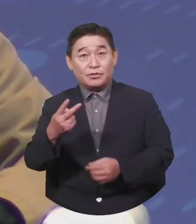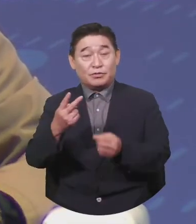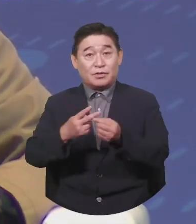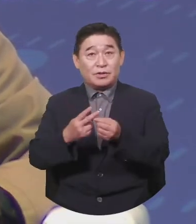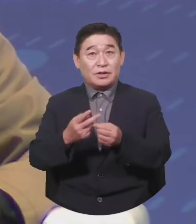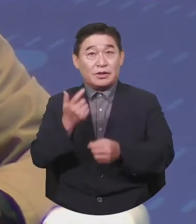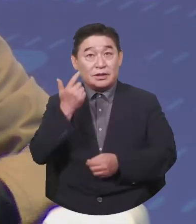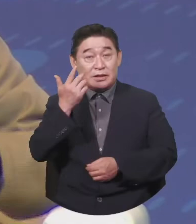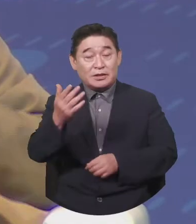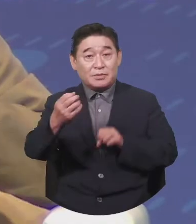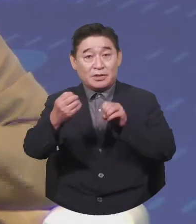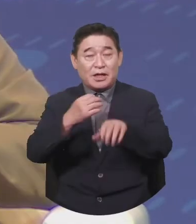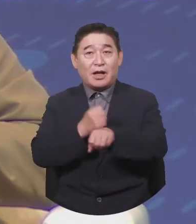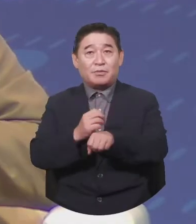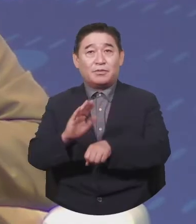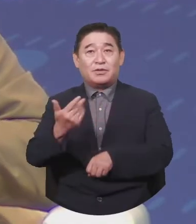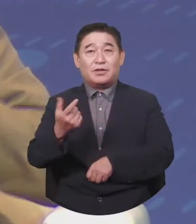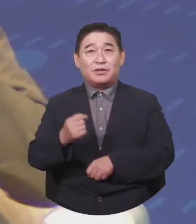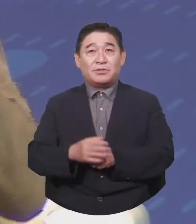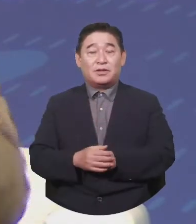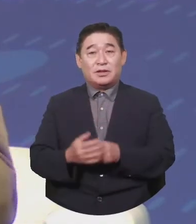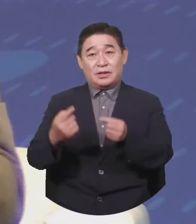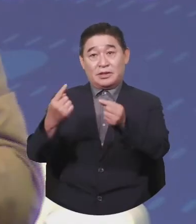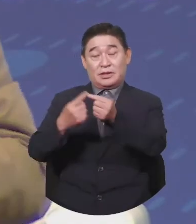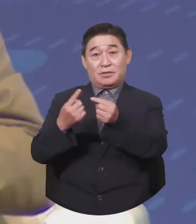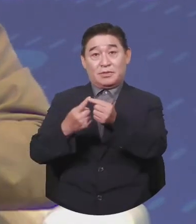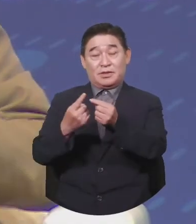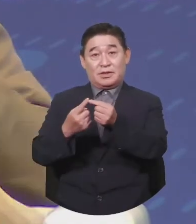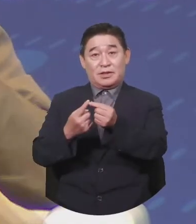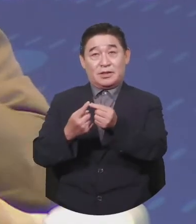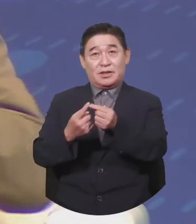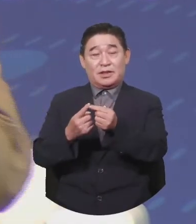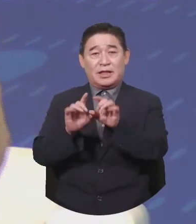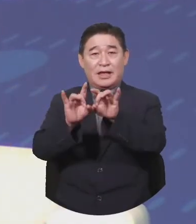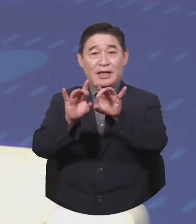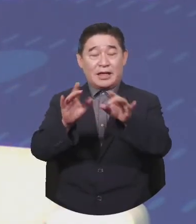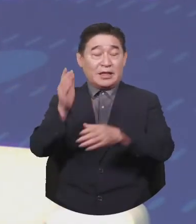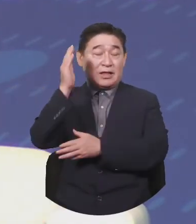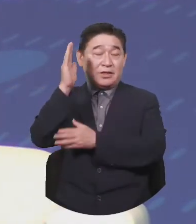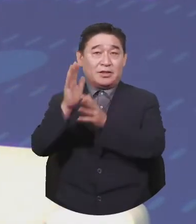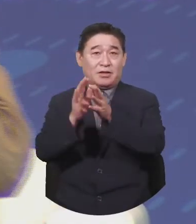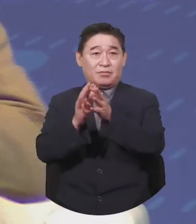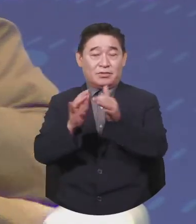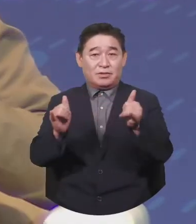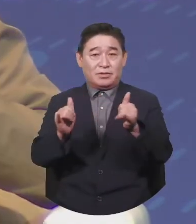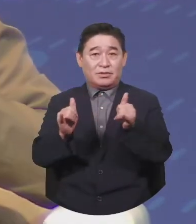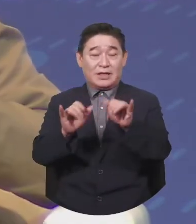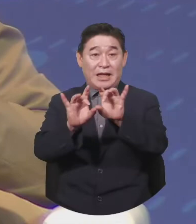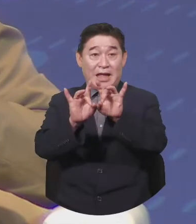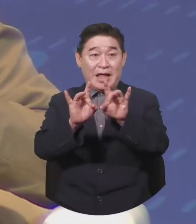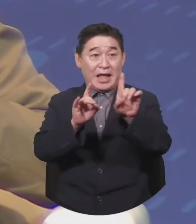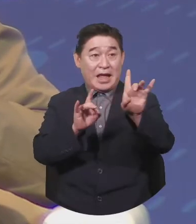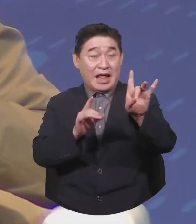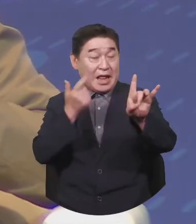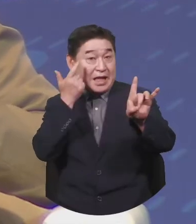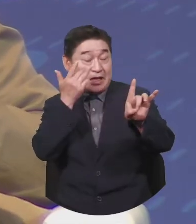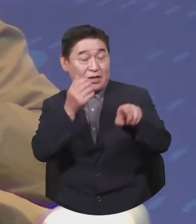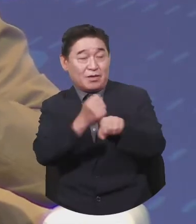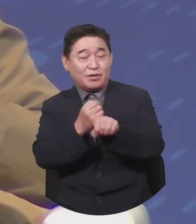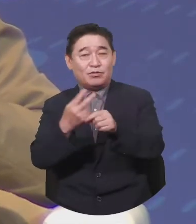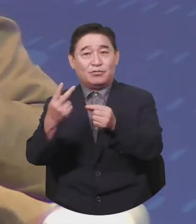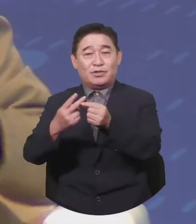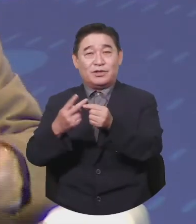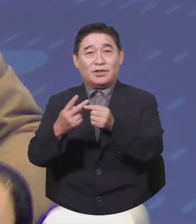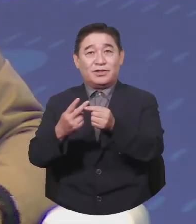round, I'm going to give 1 question to each speaker, and then I'm going to select the the question from